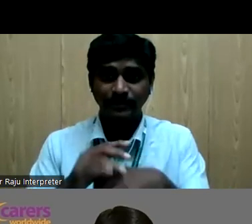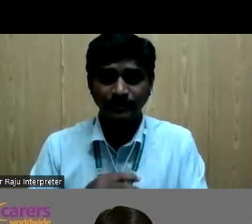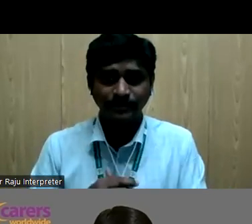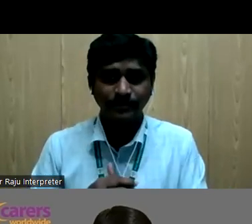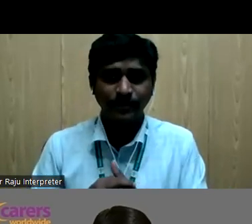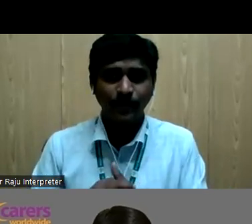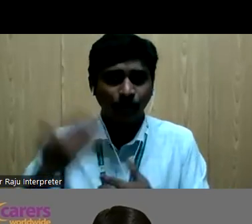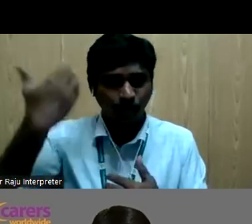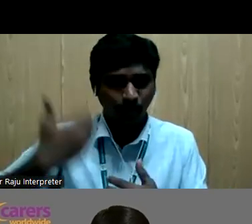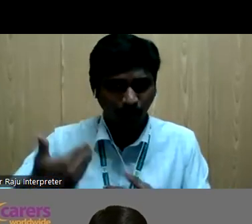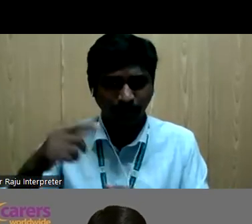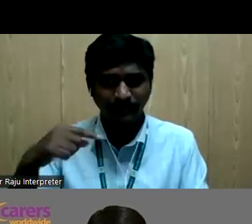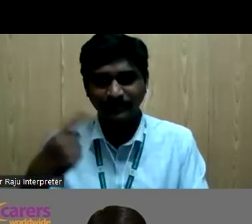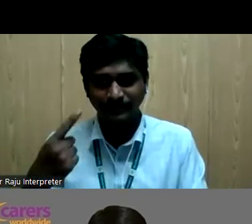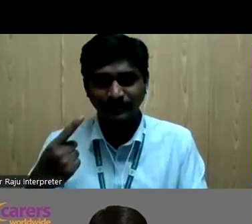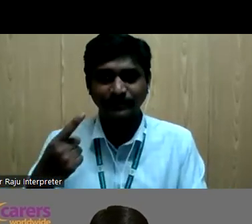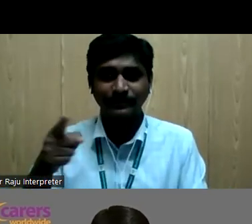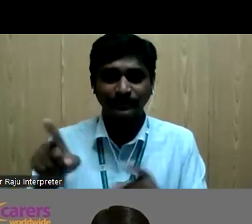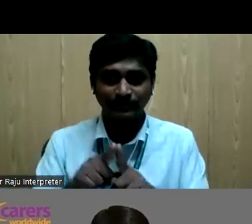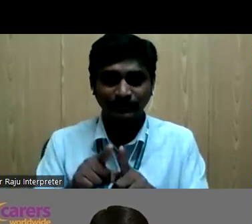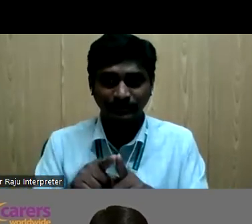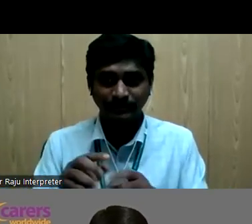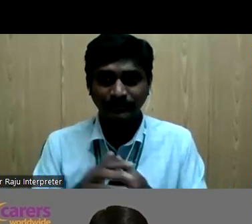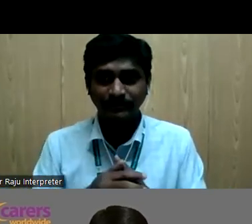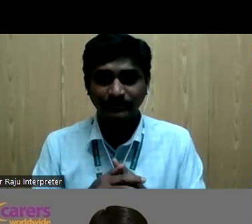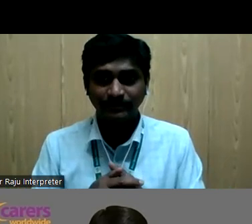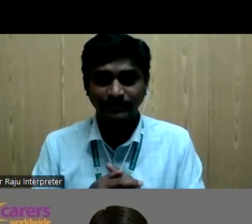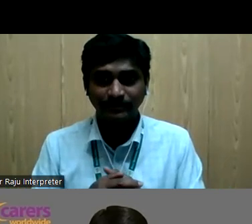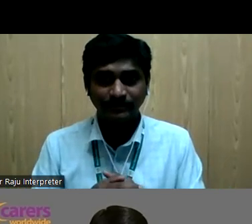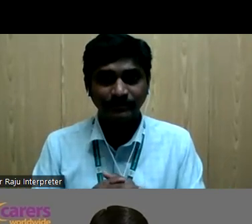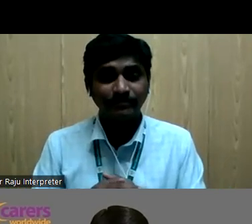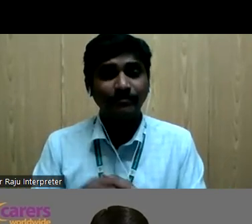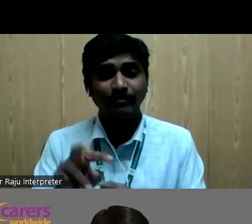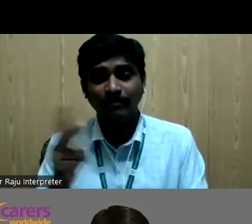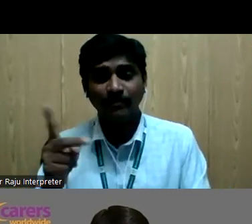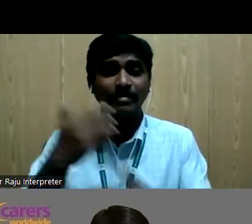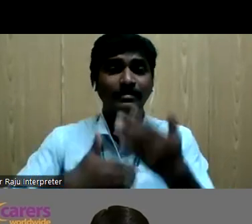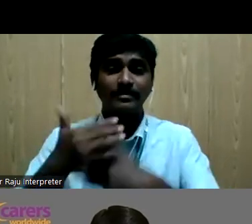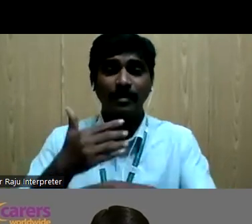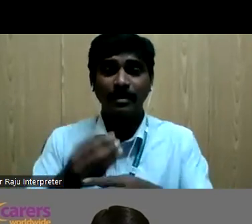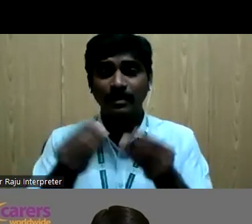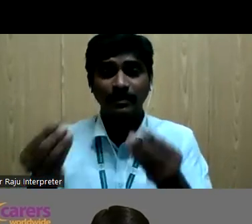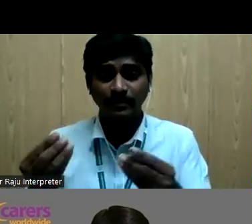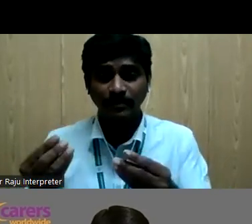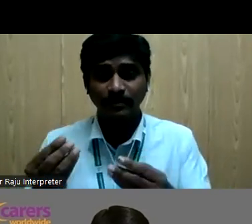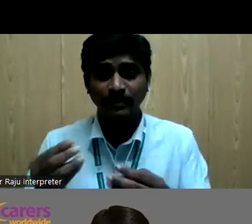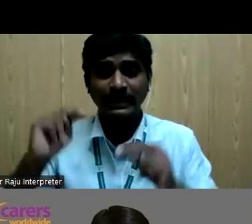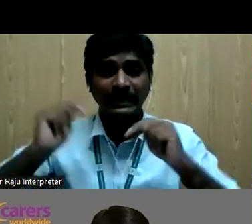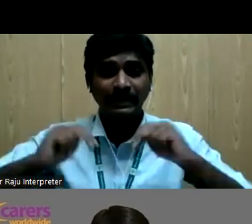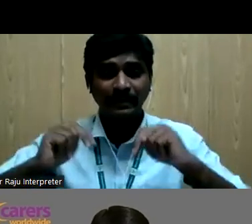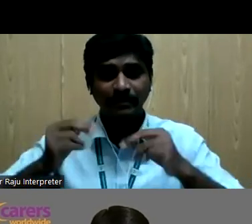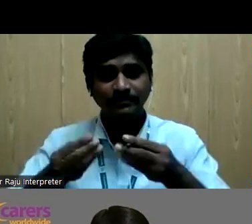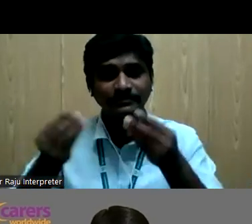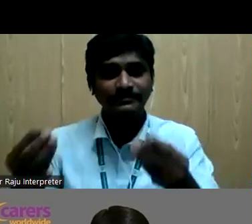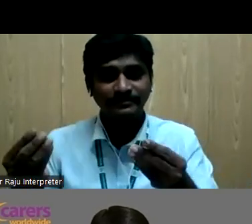centers, whatever be the associated conditions and comorbidities for along with intellectual disabilities. We are providing the need-based services from